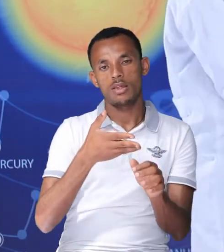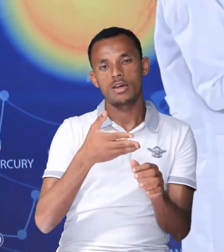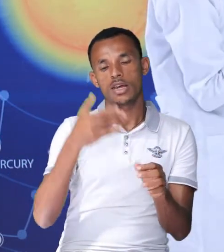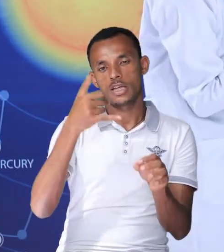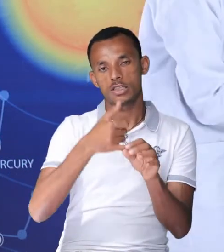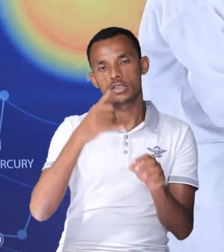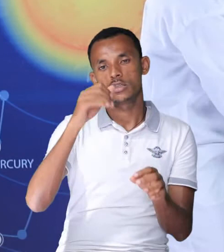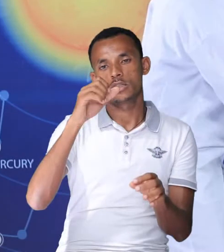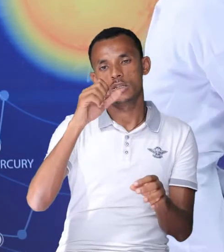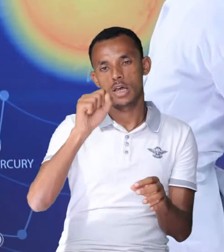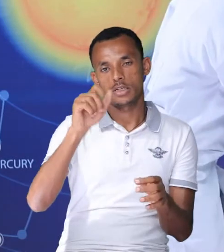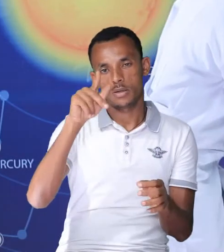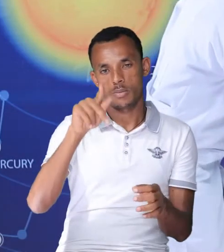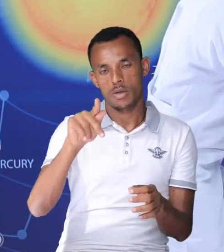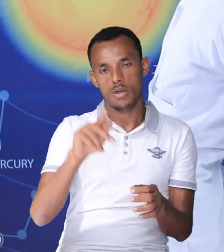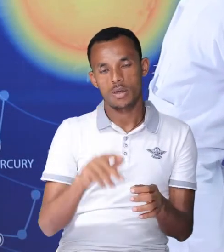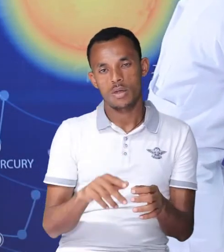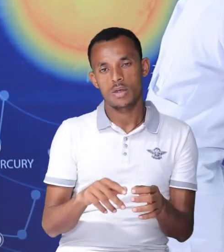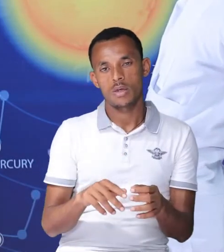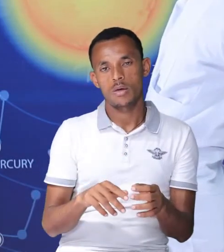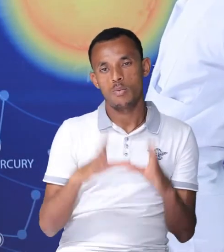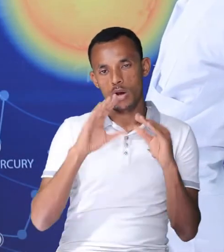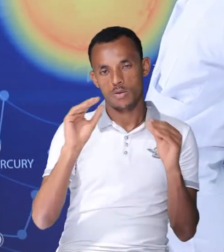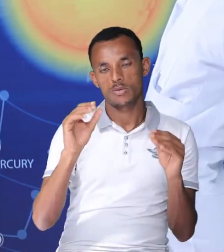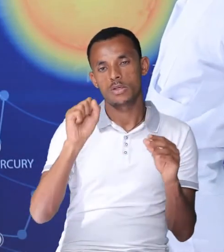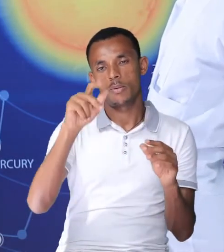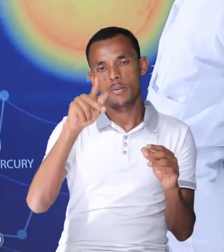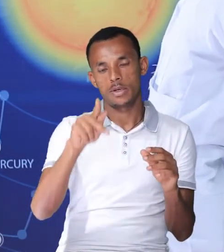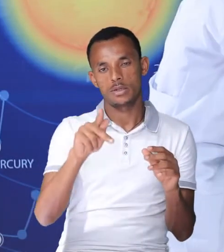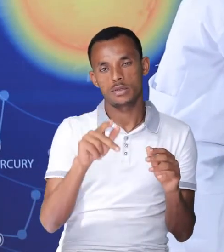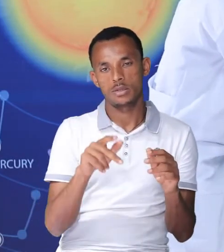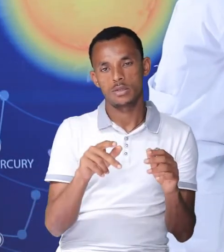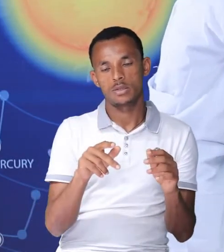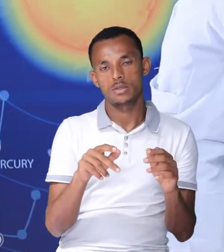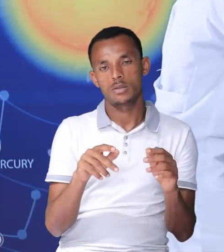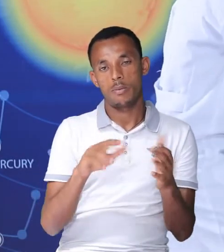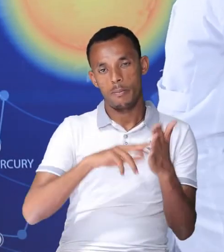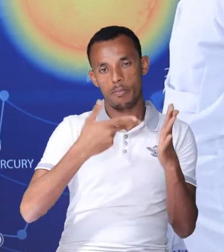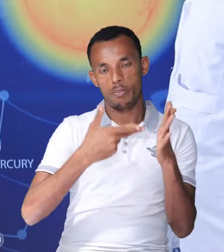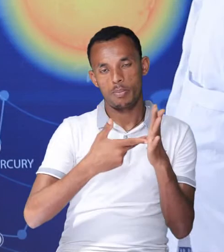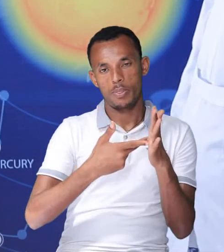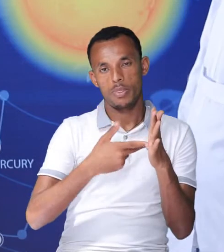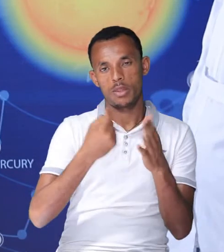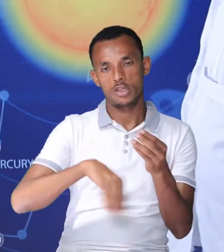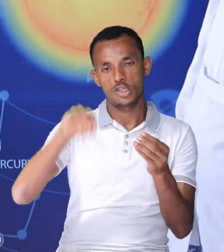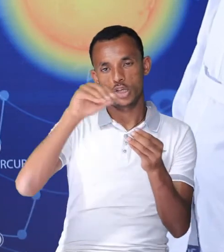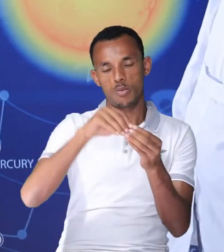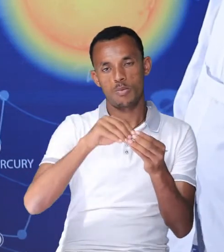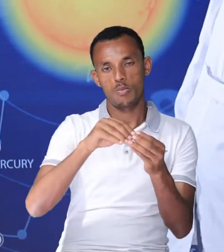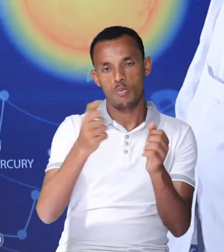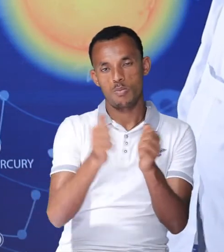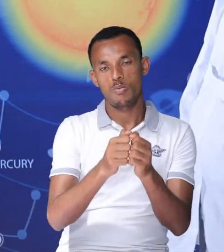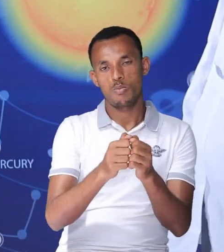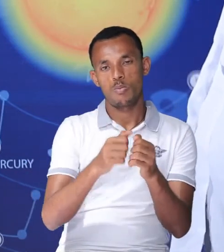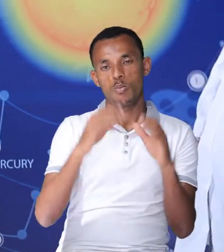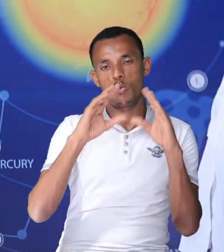sublimation point. So, molar heat of sublimation and molar heat of sublimation means the sum of both